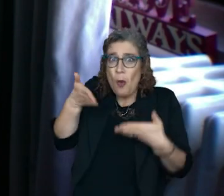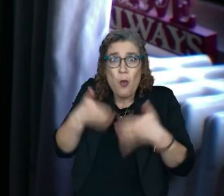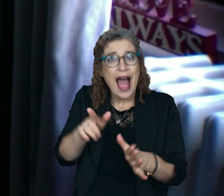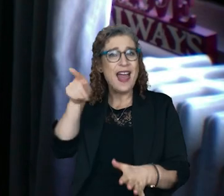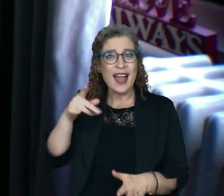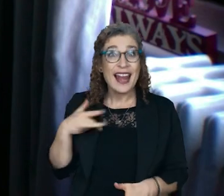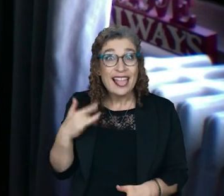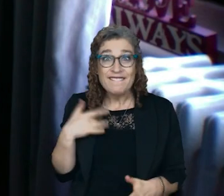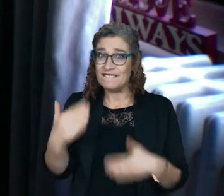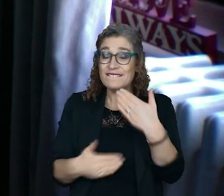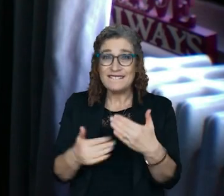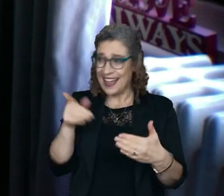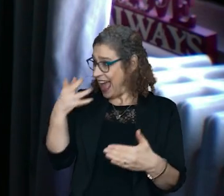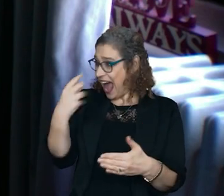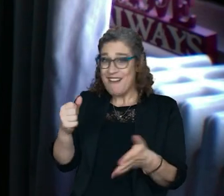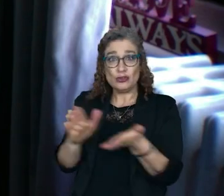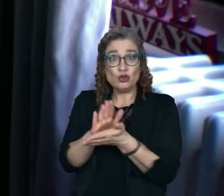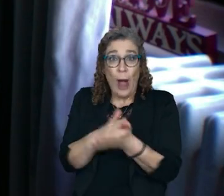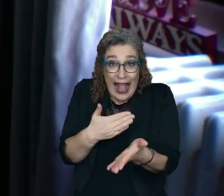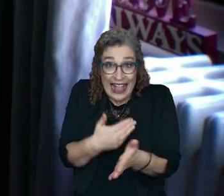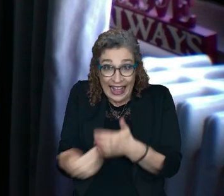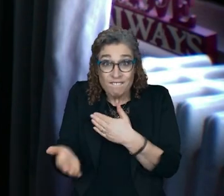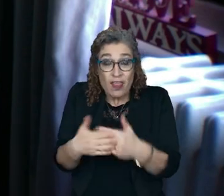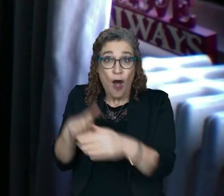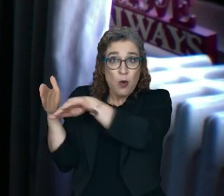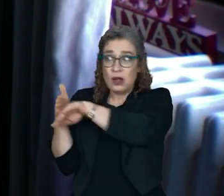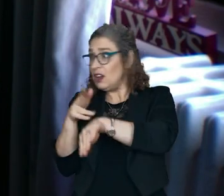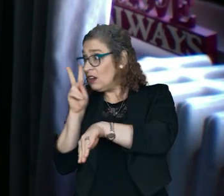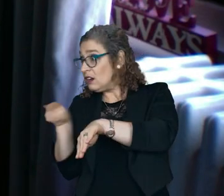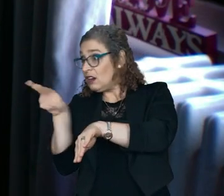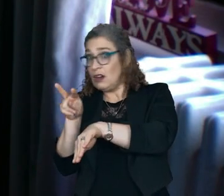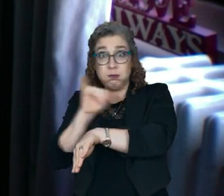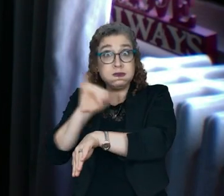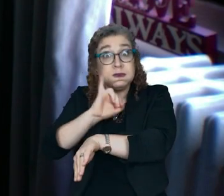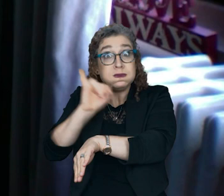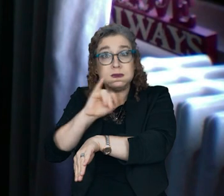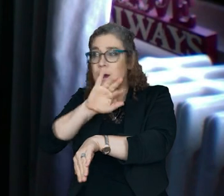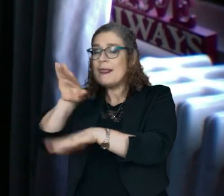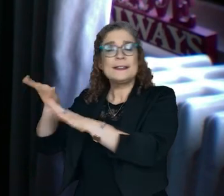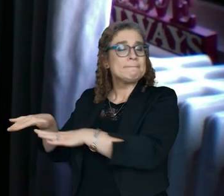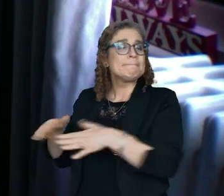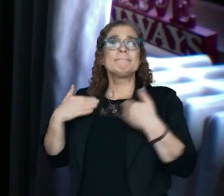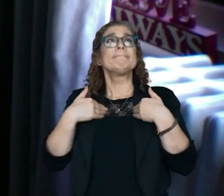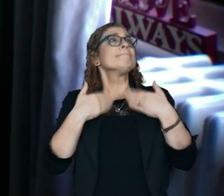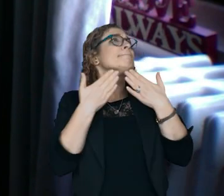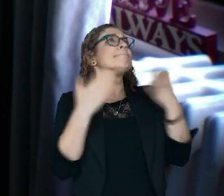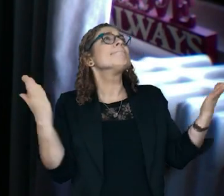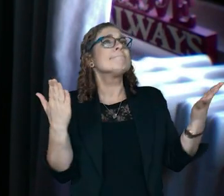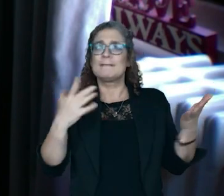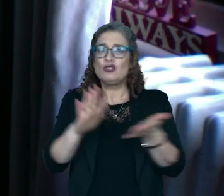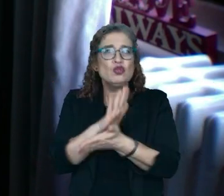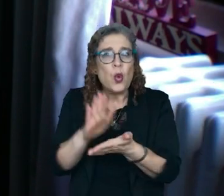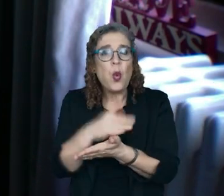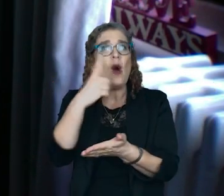and callings with joy in the face of often real hardship and difficulty, and with gratitude for